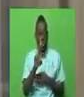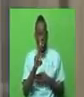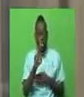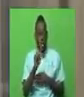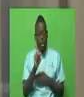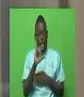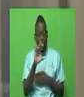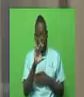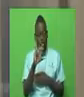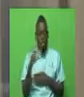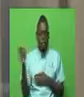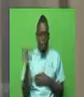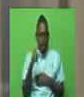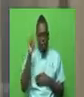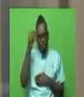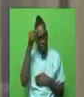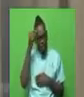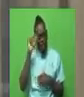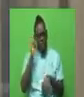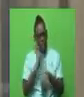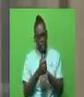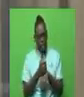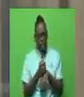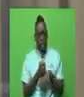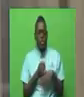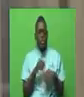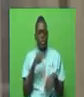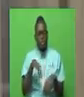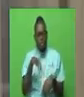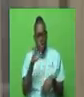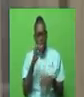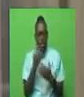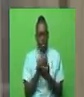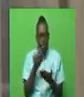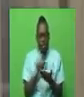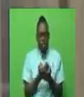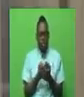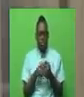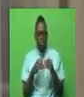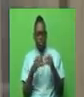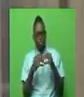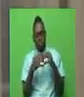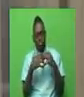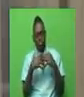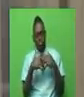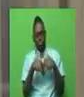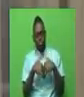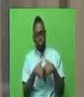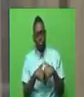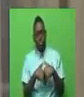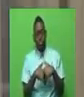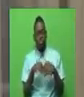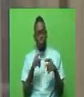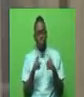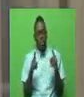Partnership, they found an economy that was collapsing. But he chose to leave out certain parts, just like his Minister of Finance, which I will come to just now, Madam